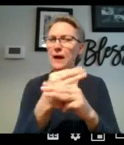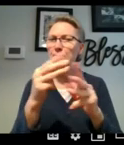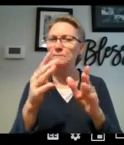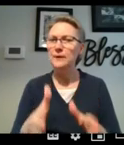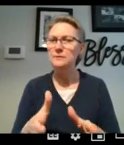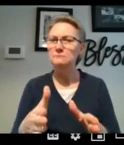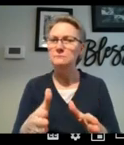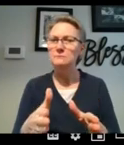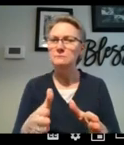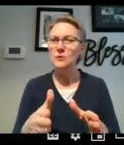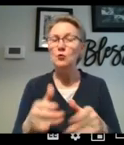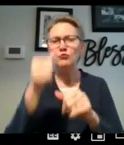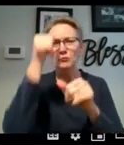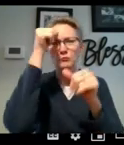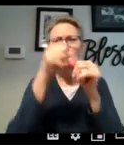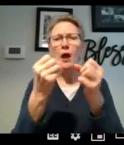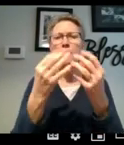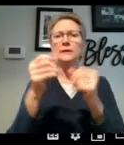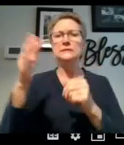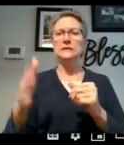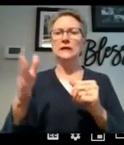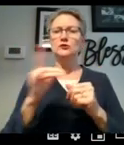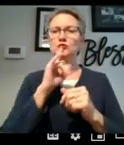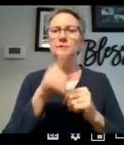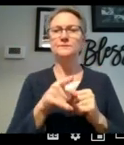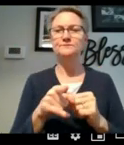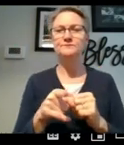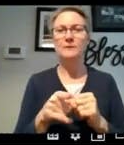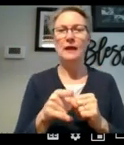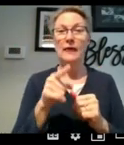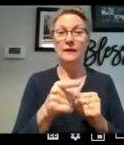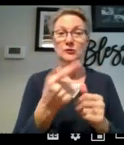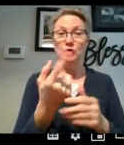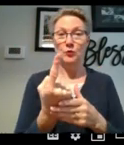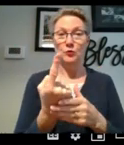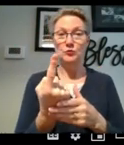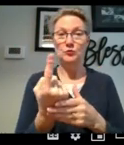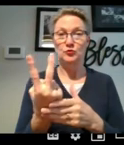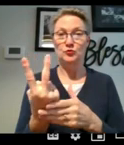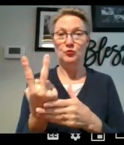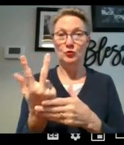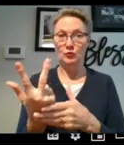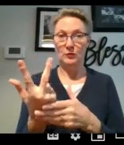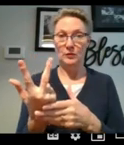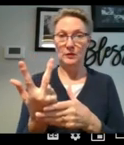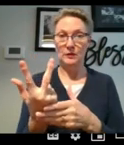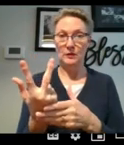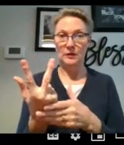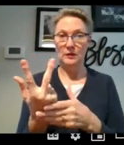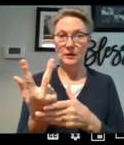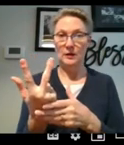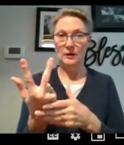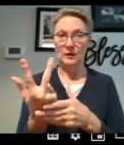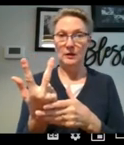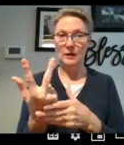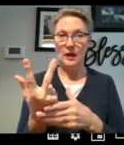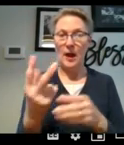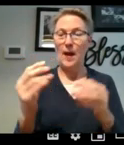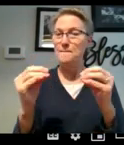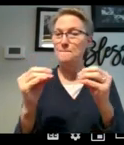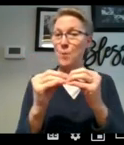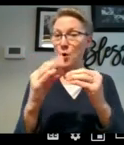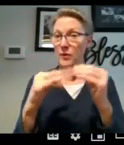what or how many sides there are. This one, 1, 2, 3. This one does